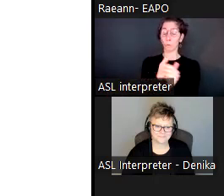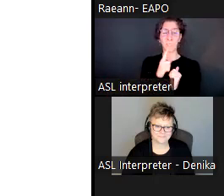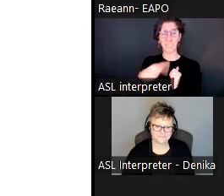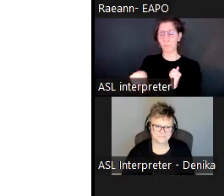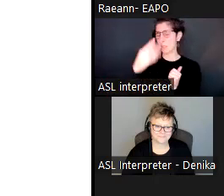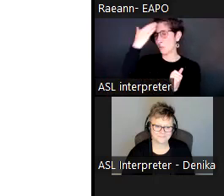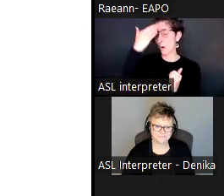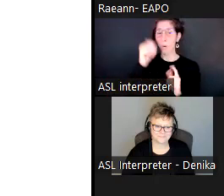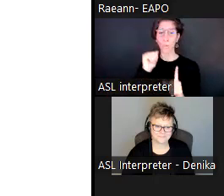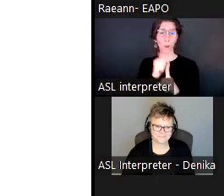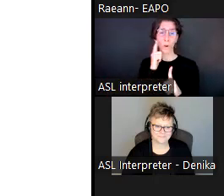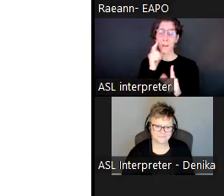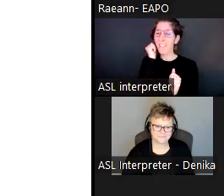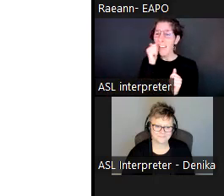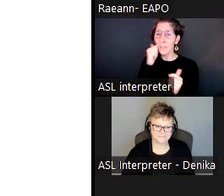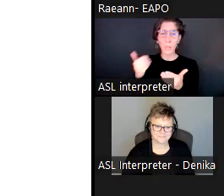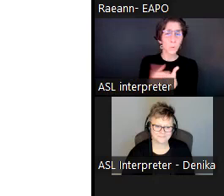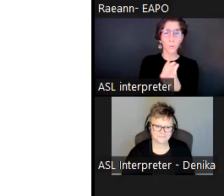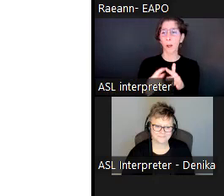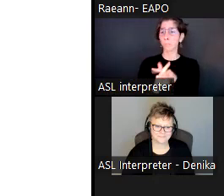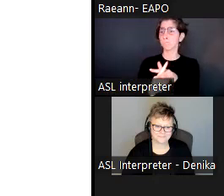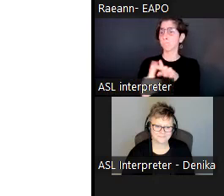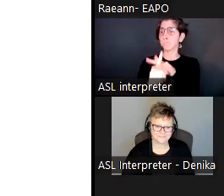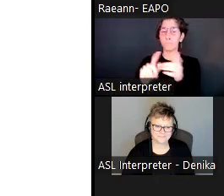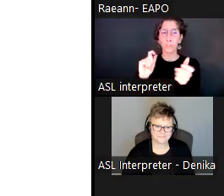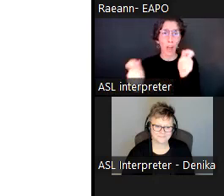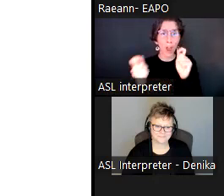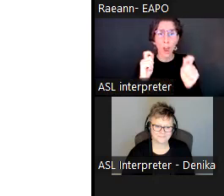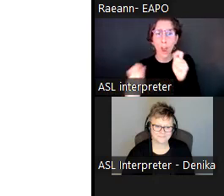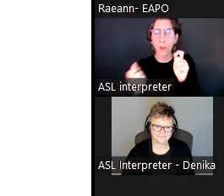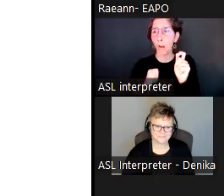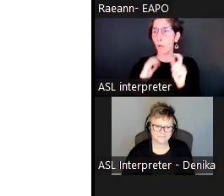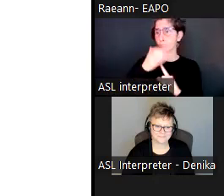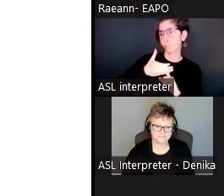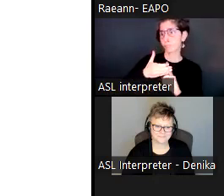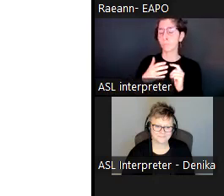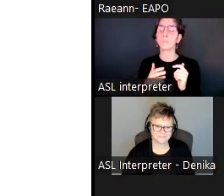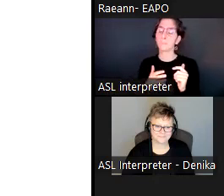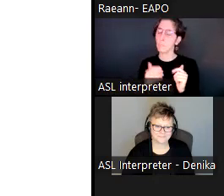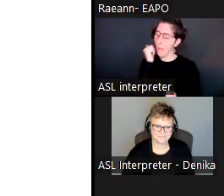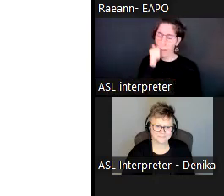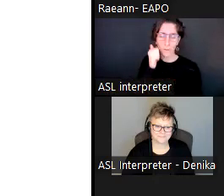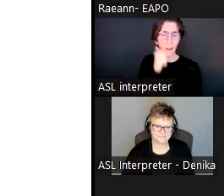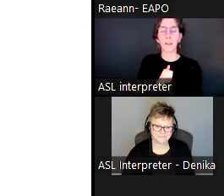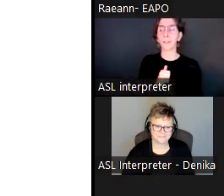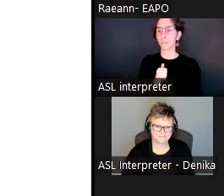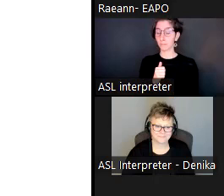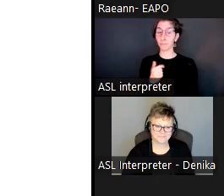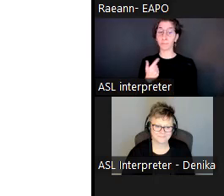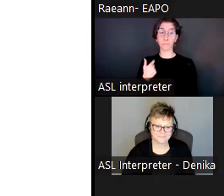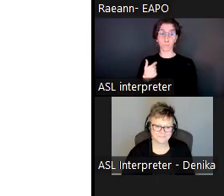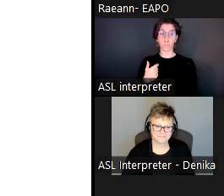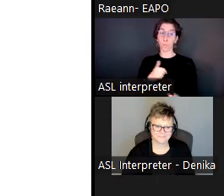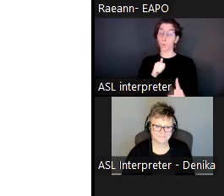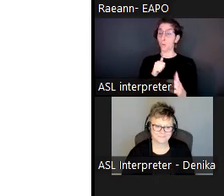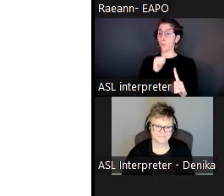time. Every single day we see new frauds appearing. And these, the Fraud Prevention and Intake